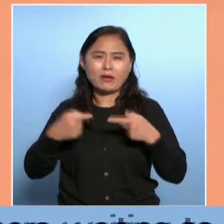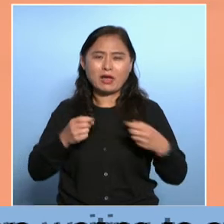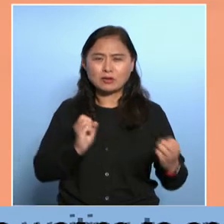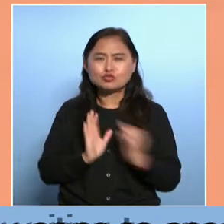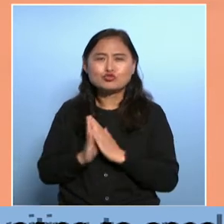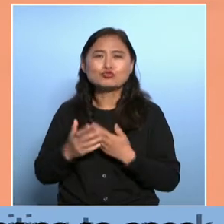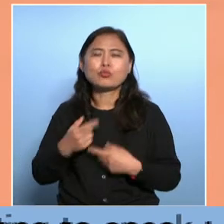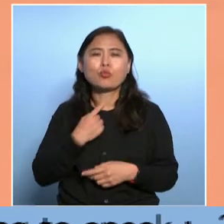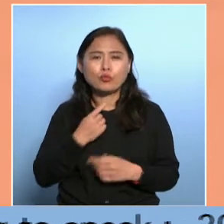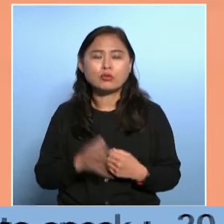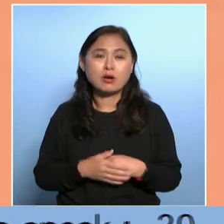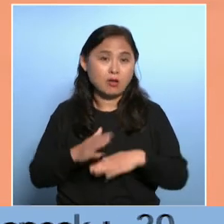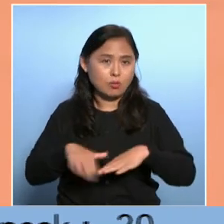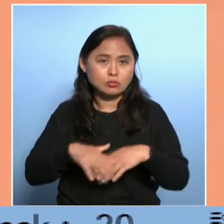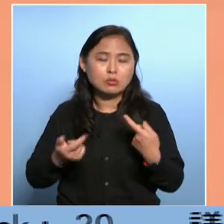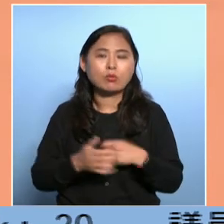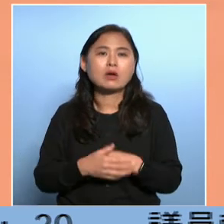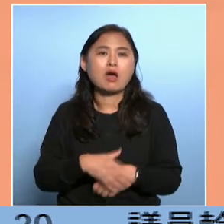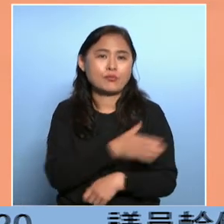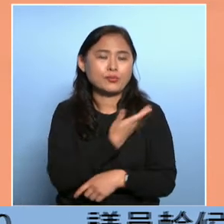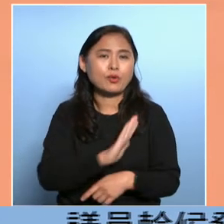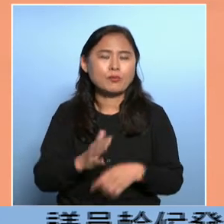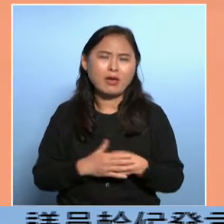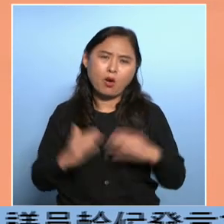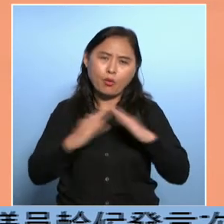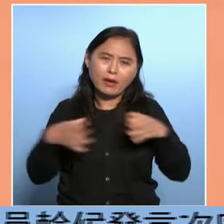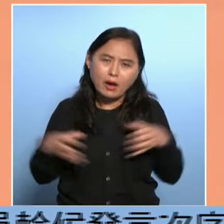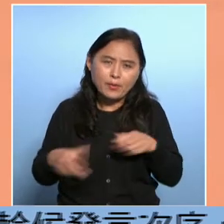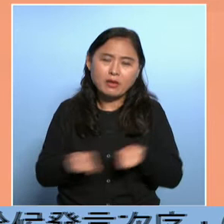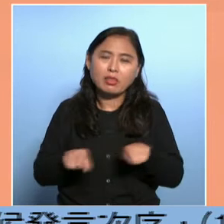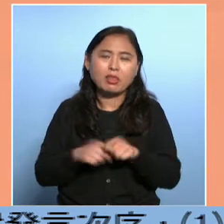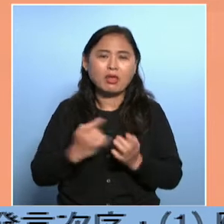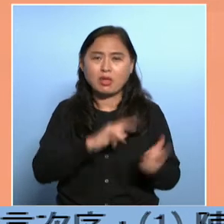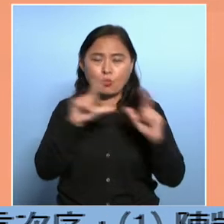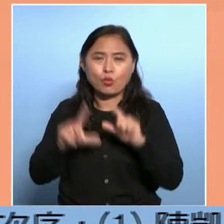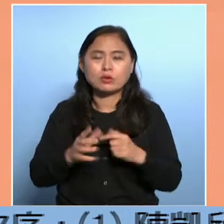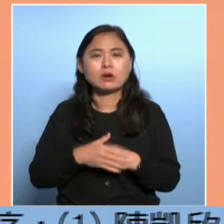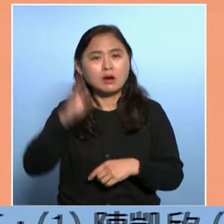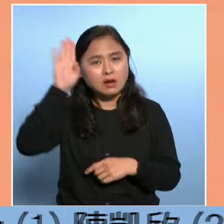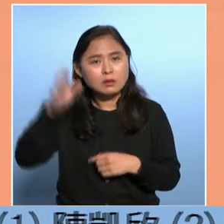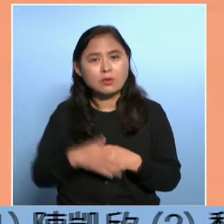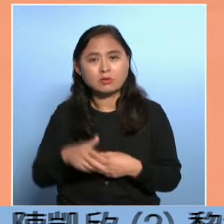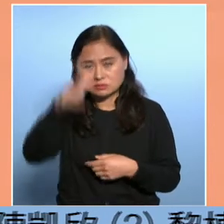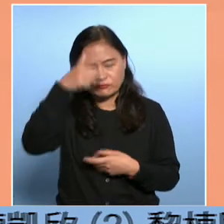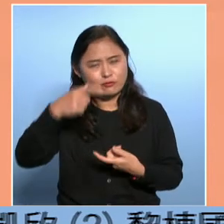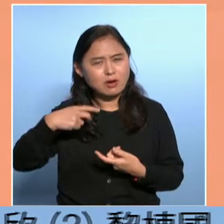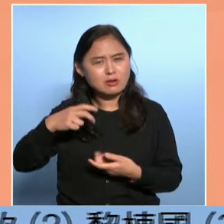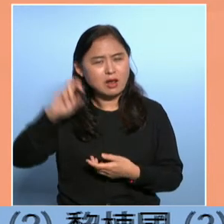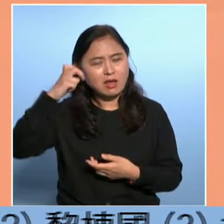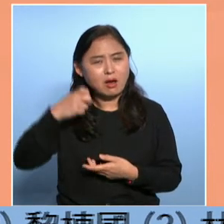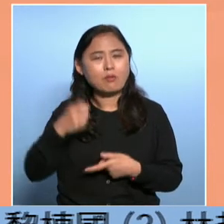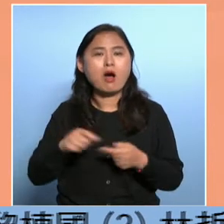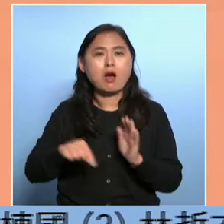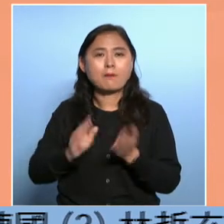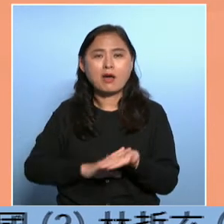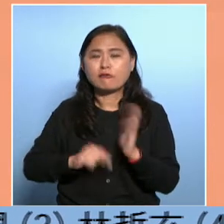public health restrictions. And foreign domestic helpers are considered by many employers as a part of their